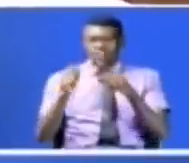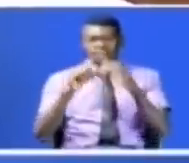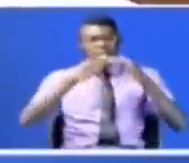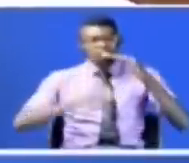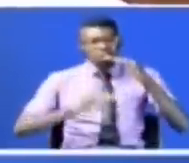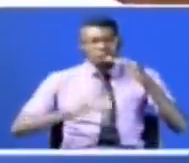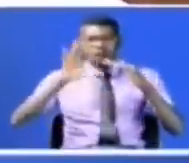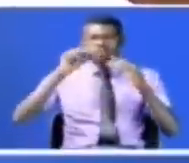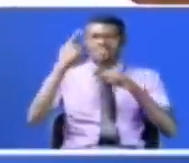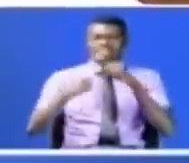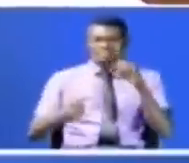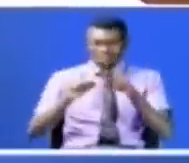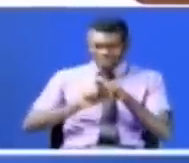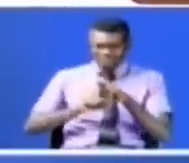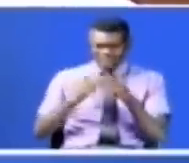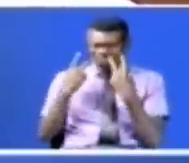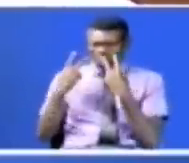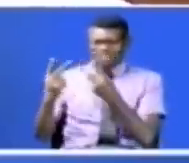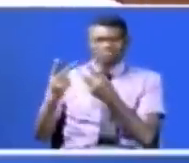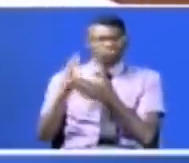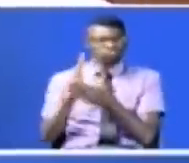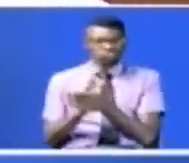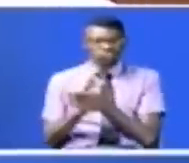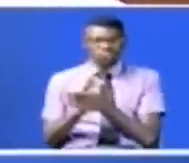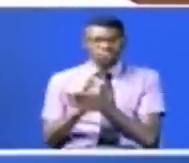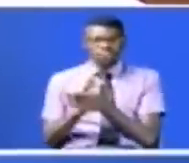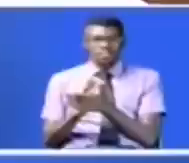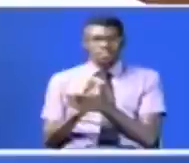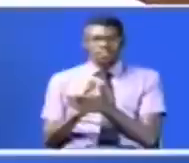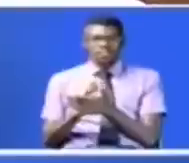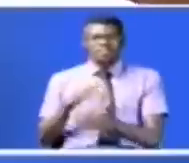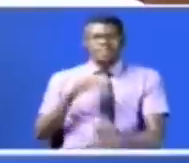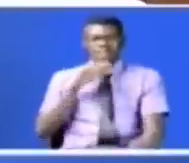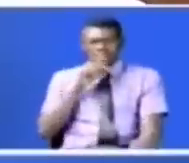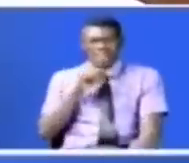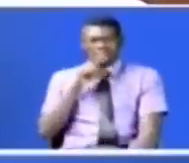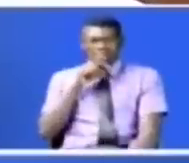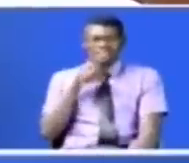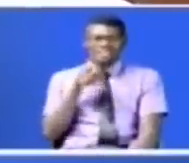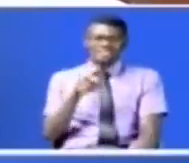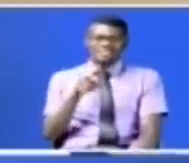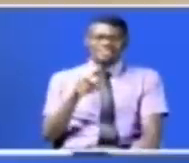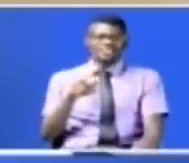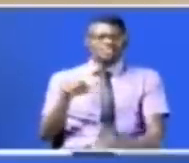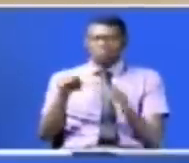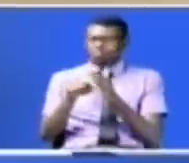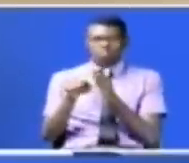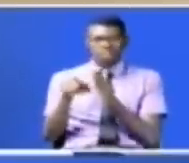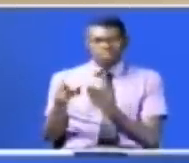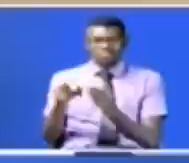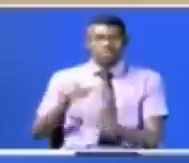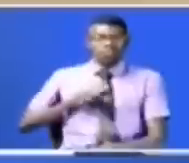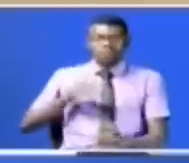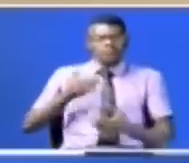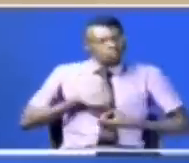years. And when you look at it, you realize that it is all about males, the males of this community. Women talk,